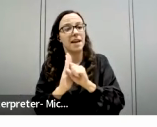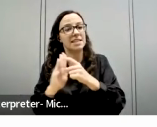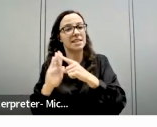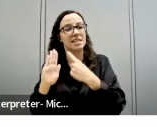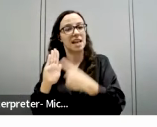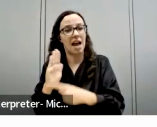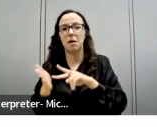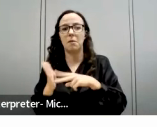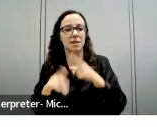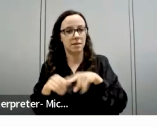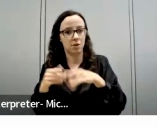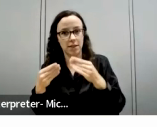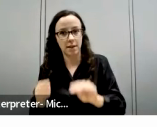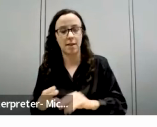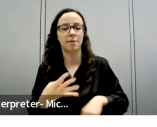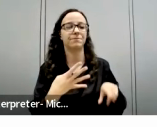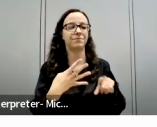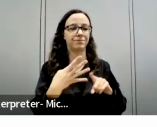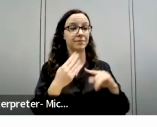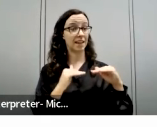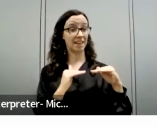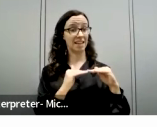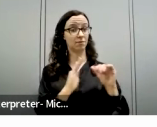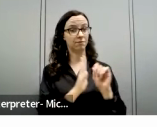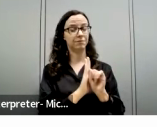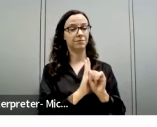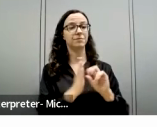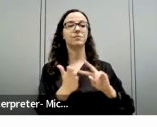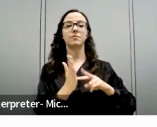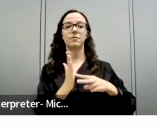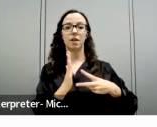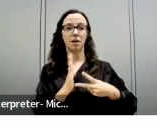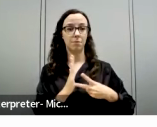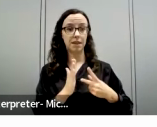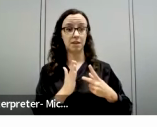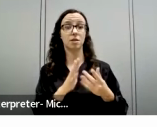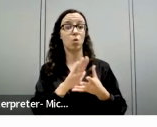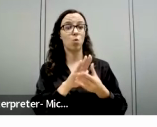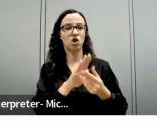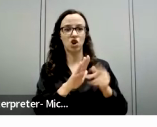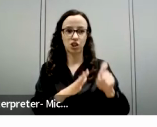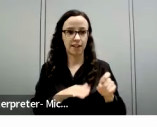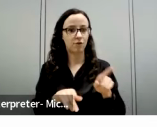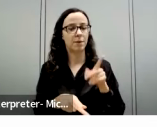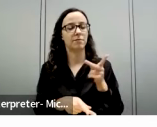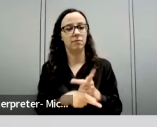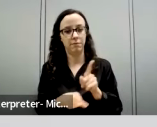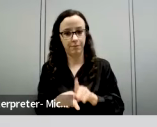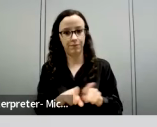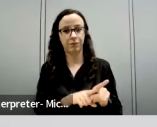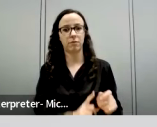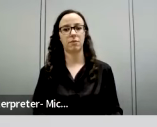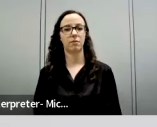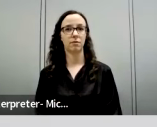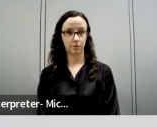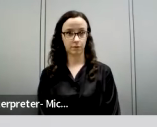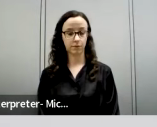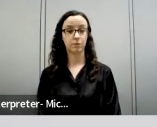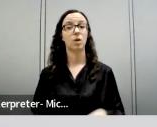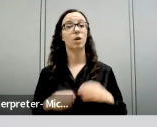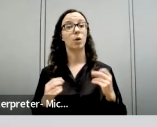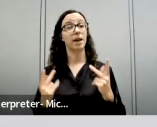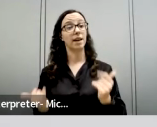no derivatives, basically saying that anything that comes has to be the same, right? You can't change it. All right, I'm going to pass